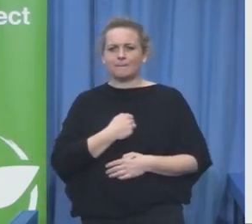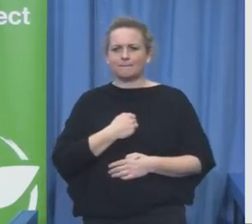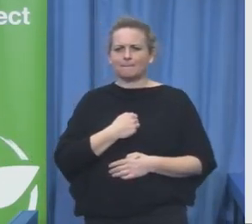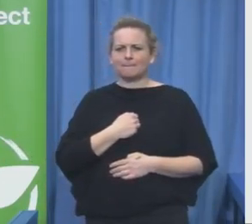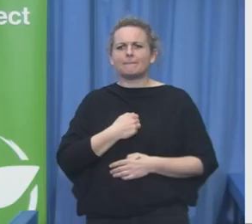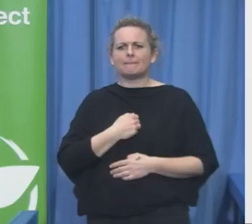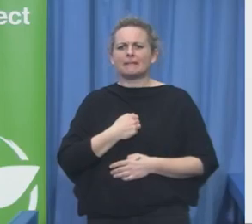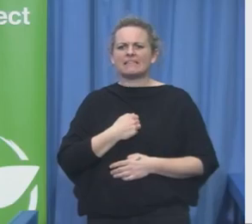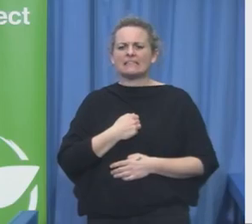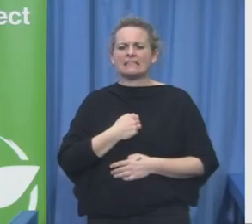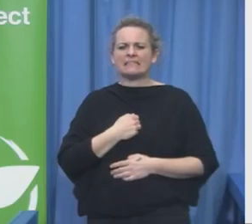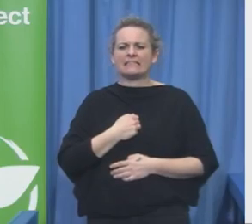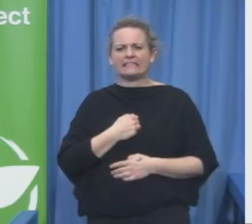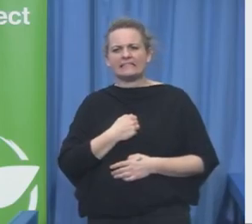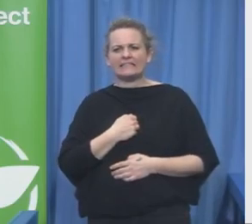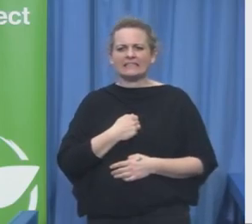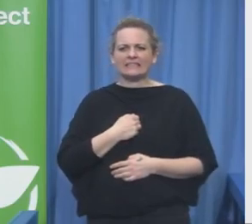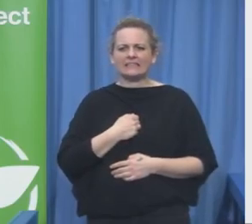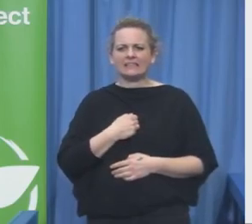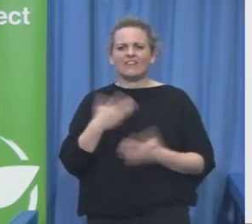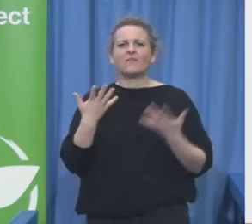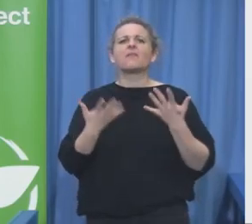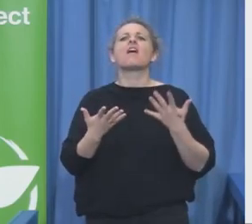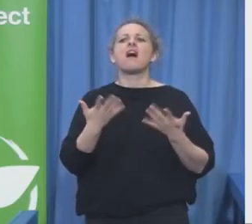person. Buffering. And